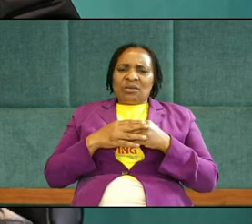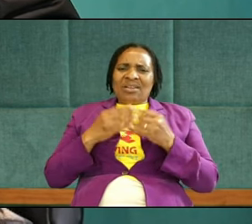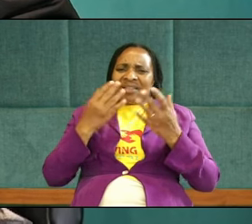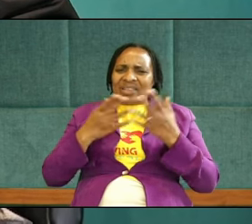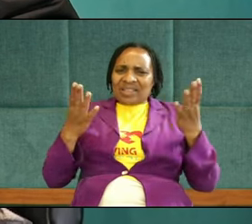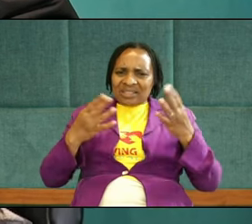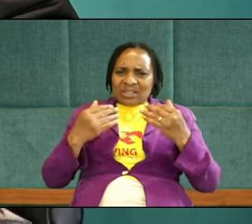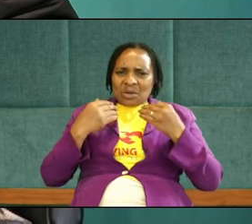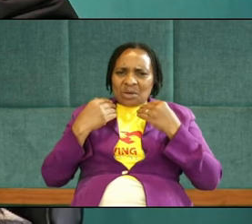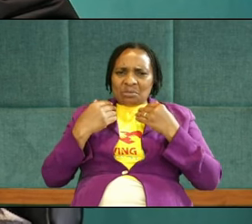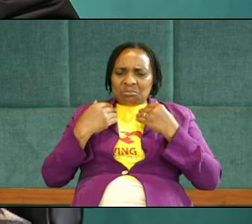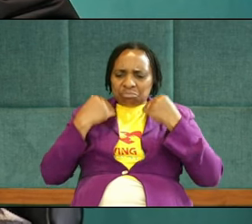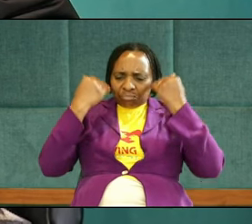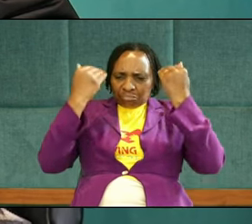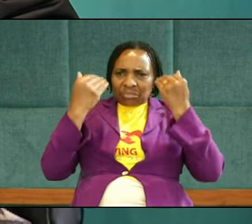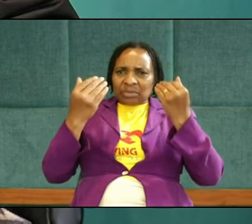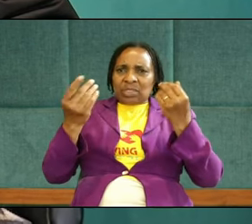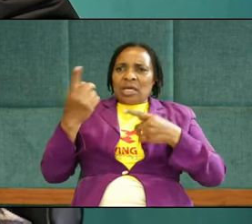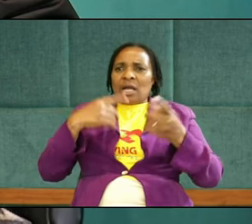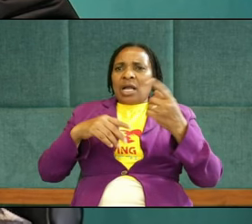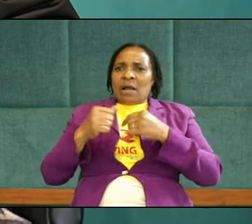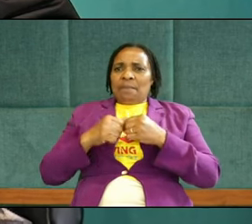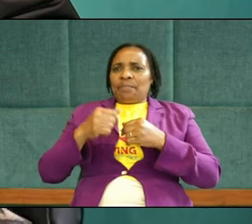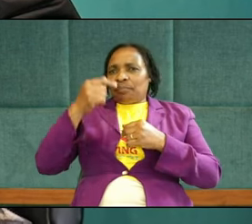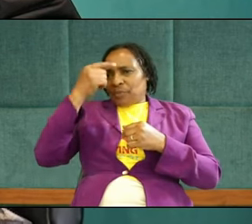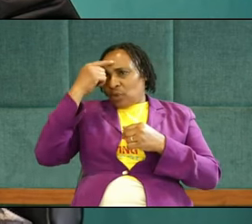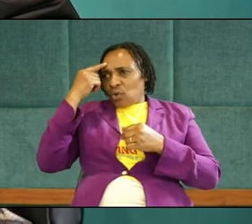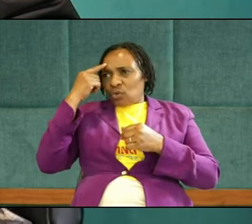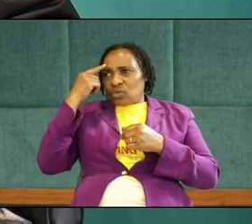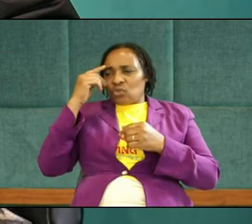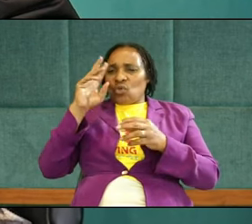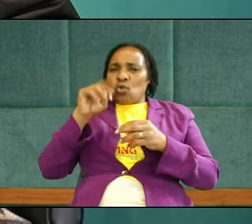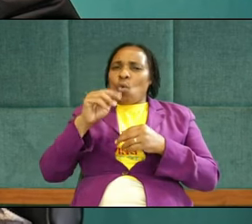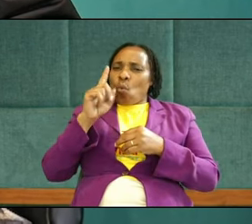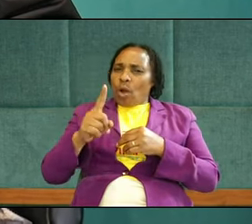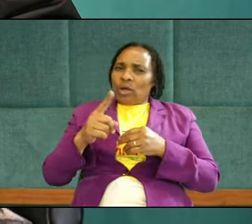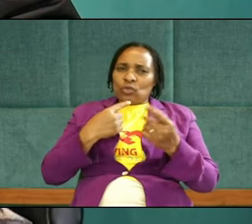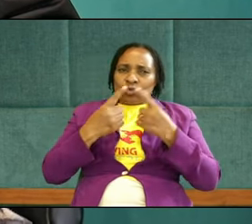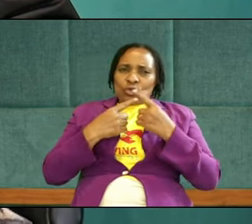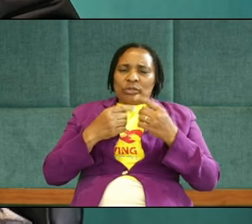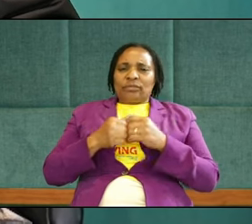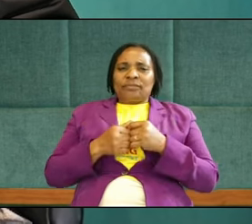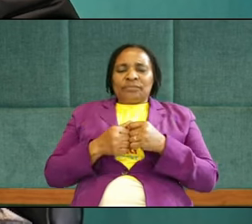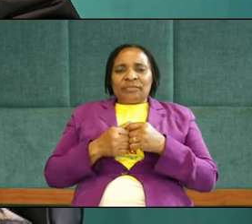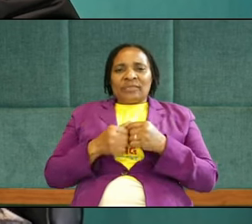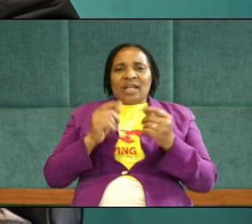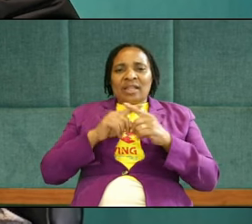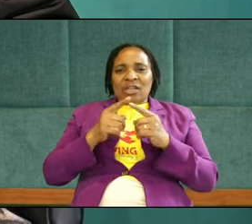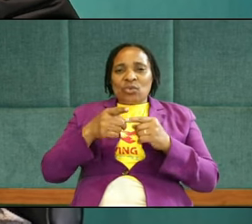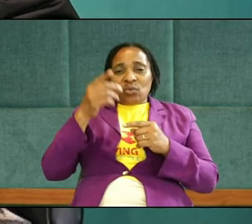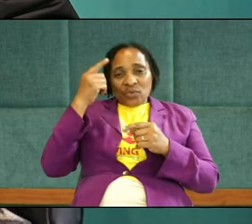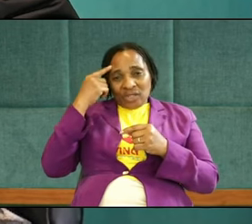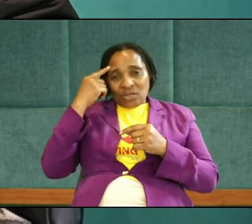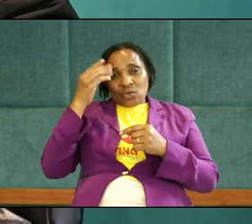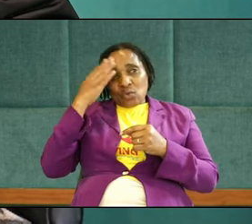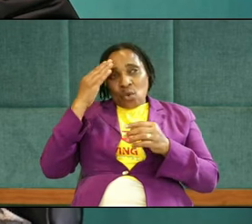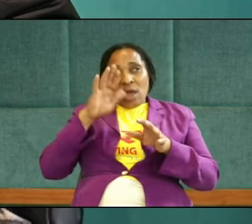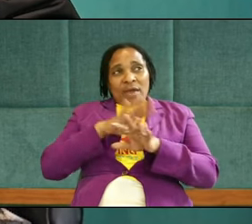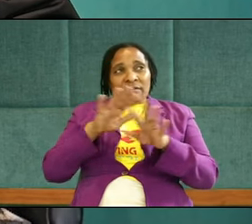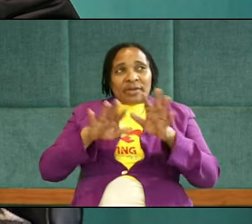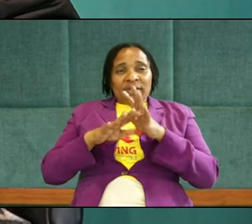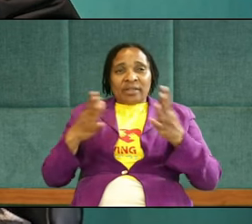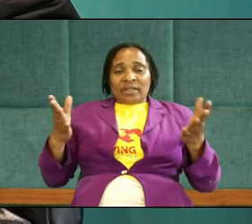things like depression come up because you sort of have no one to talk to. Mm-hmm. And you think you know it all and you